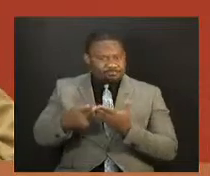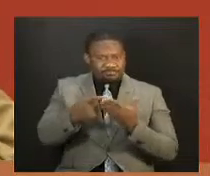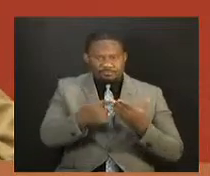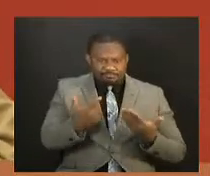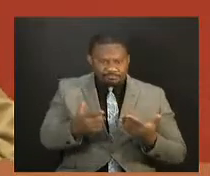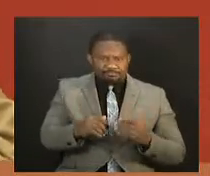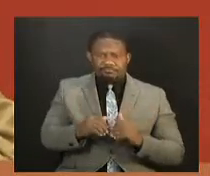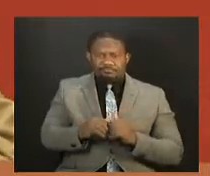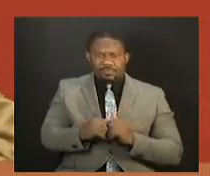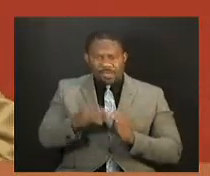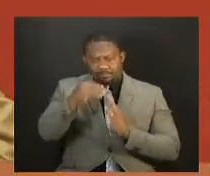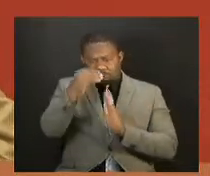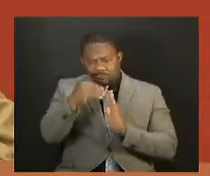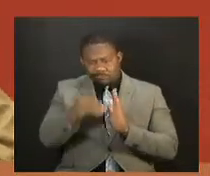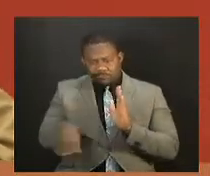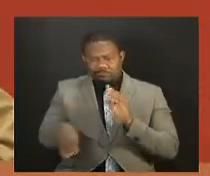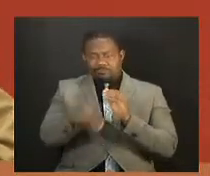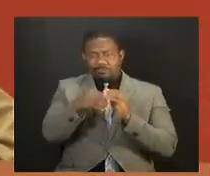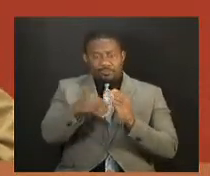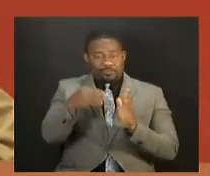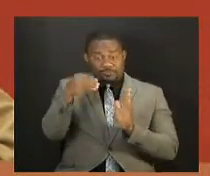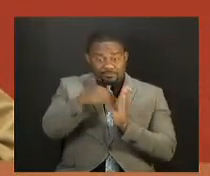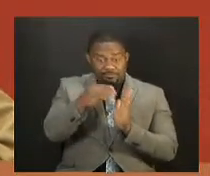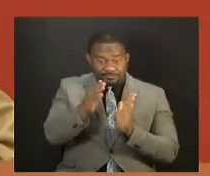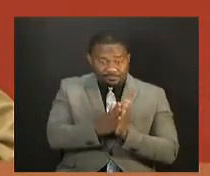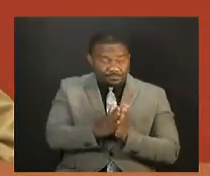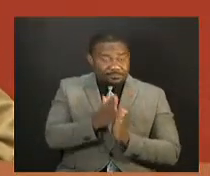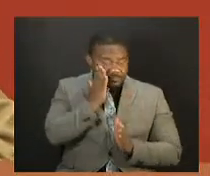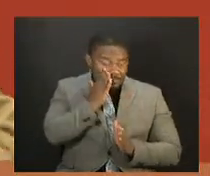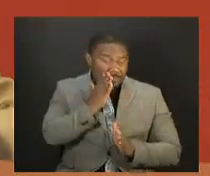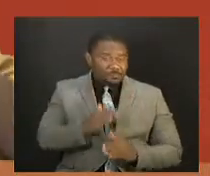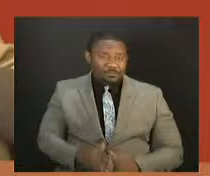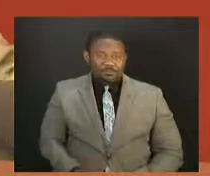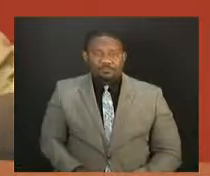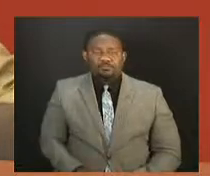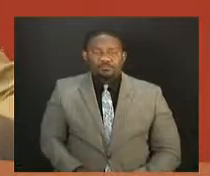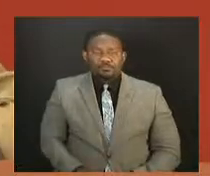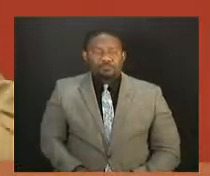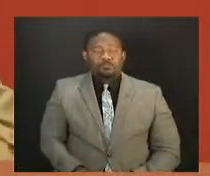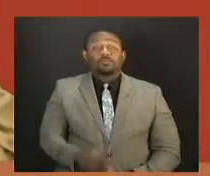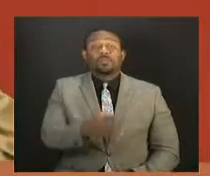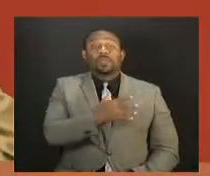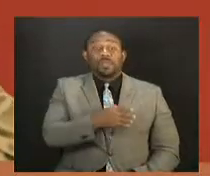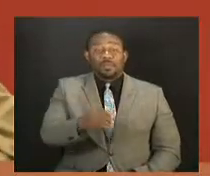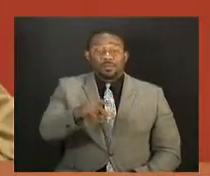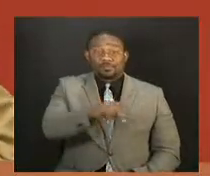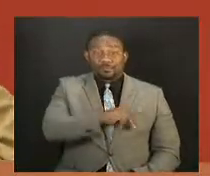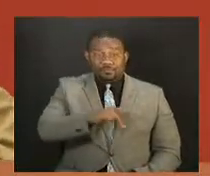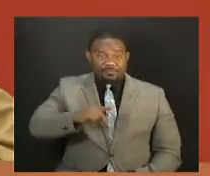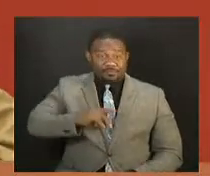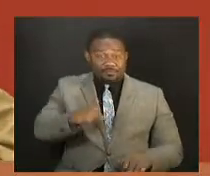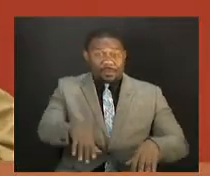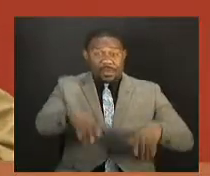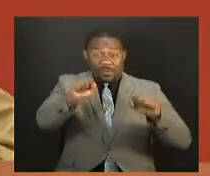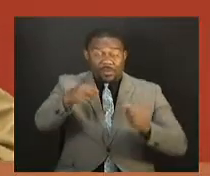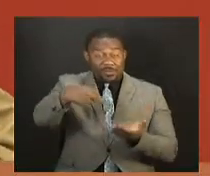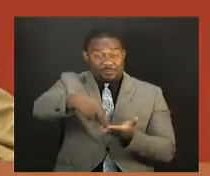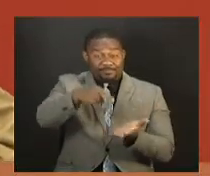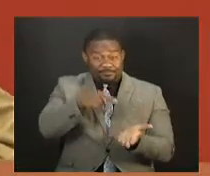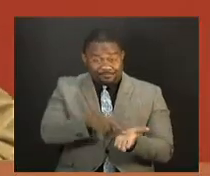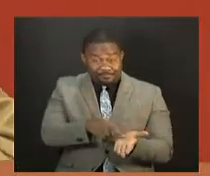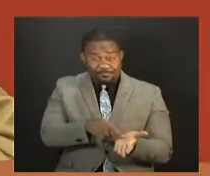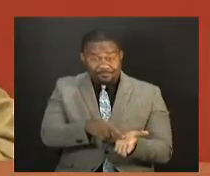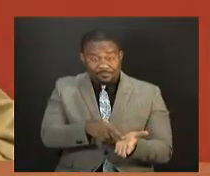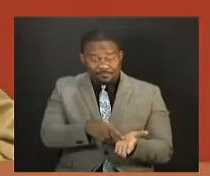program in the report of the Business Committee, and this House has adopted